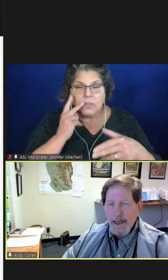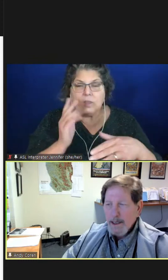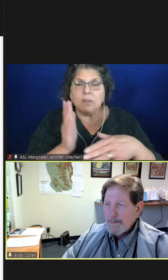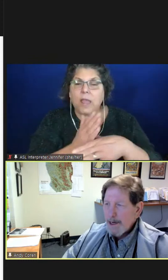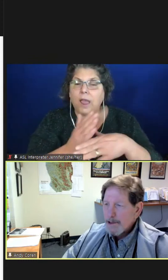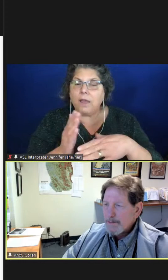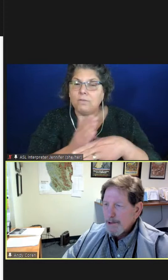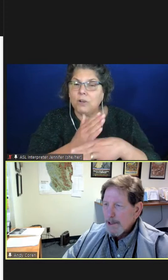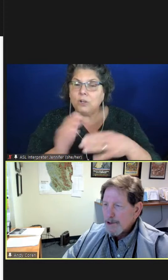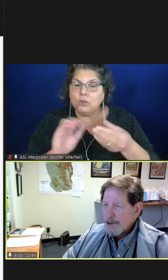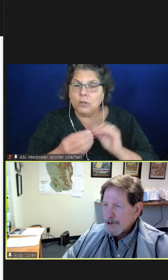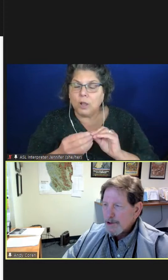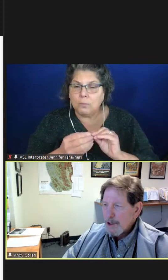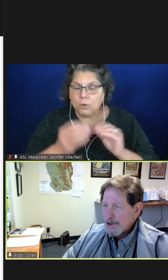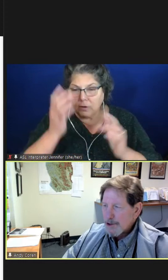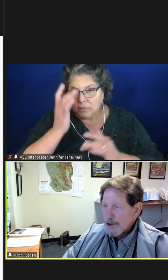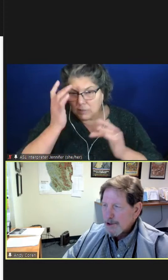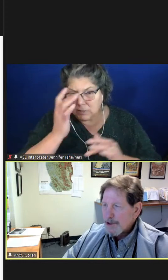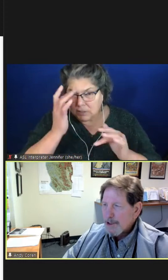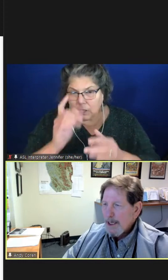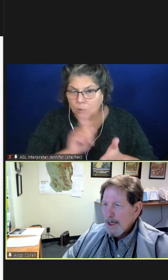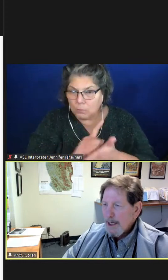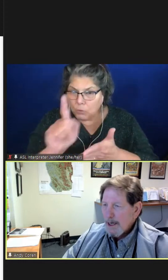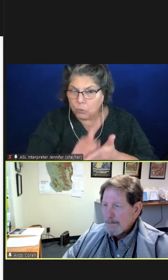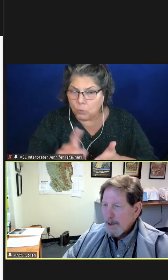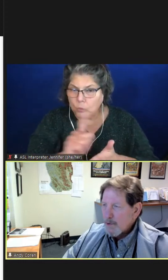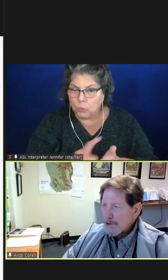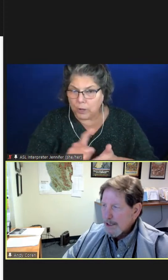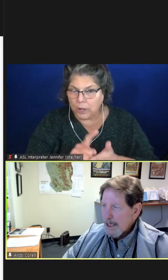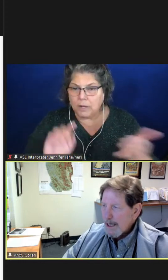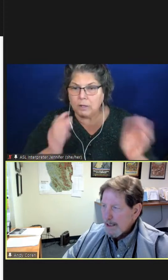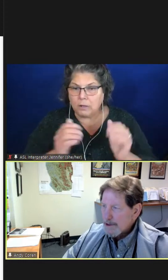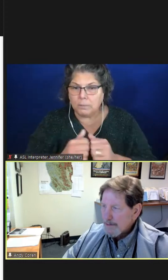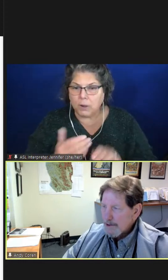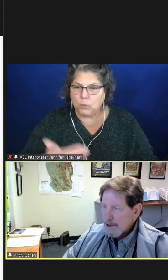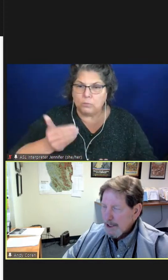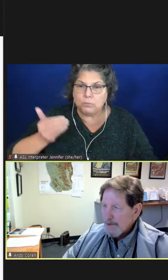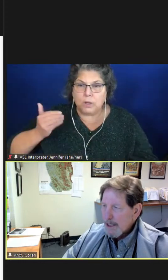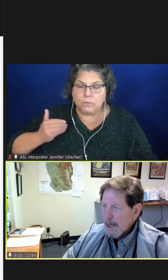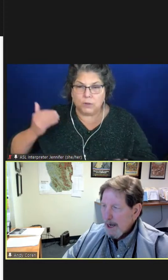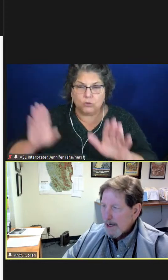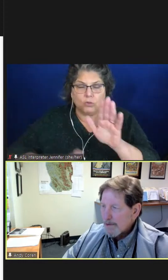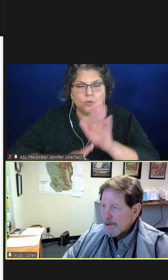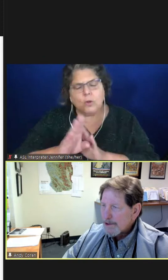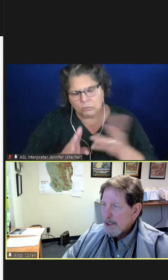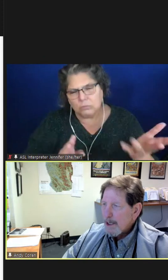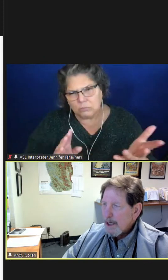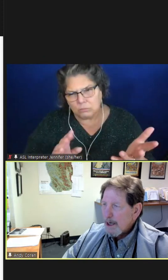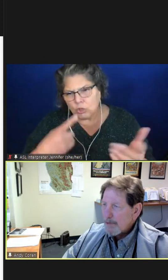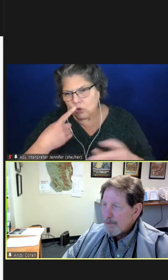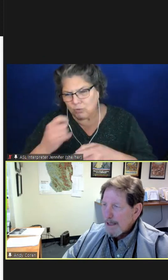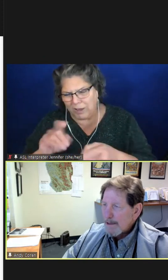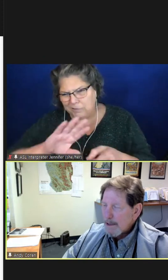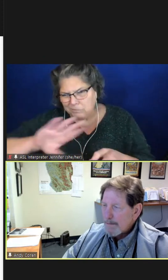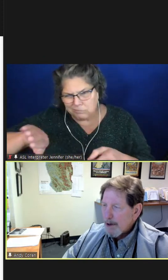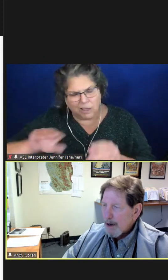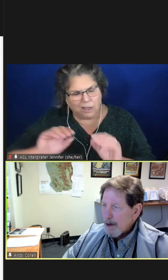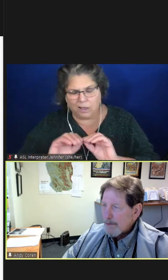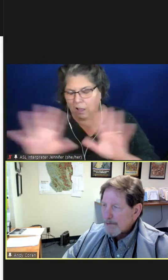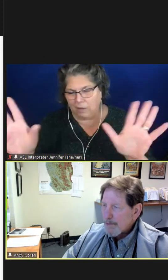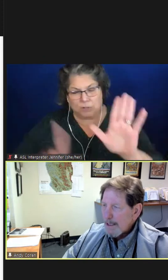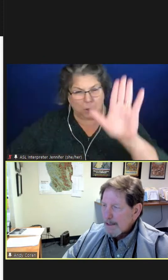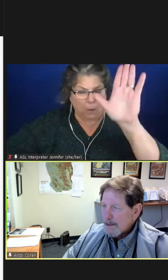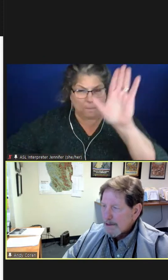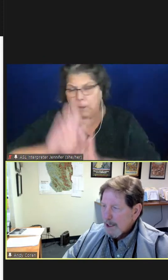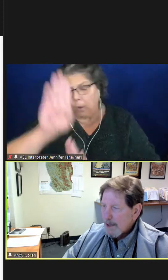week compared to prior surges, of course, again, it's significantly higher. This red bar